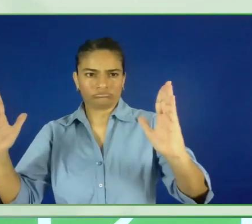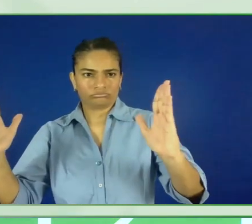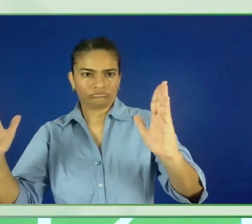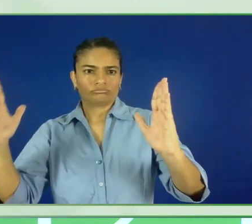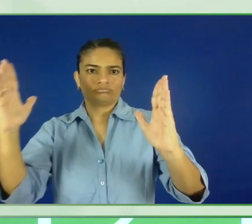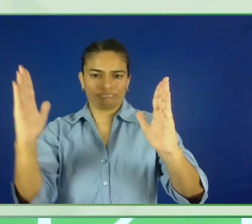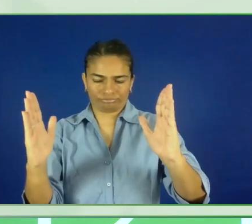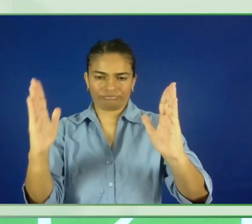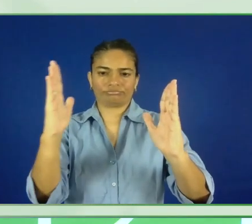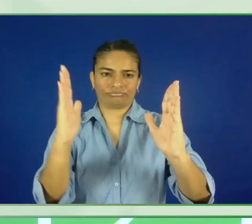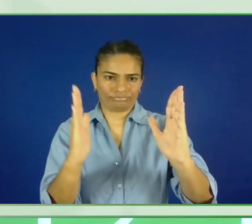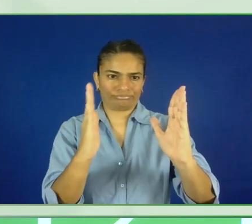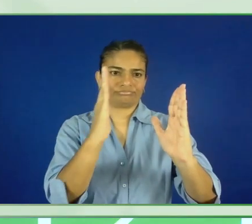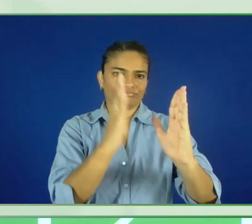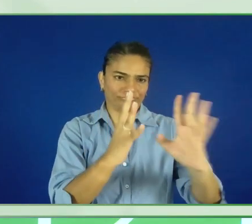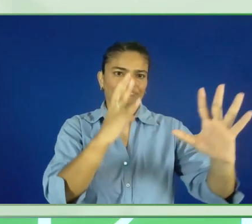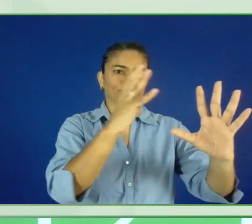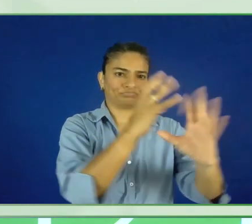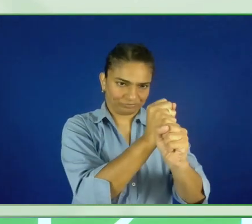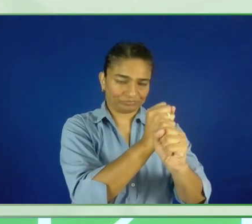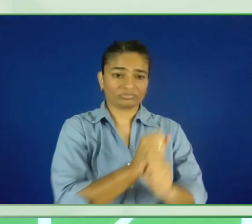continue. In that scenario,